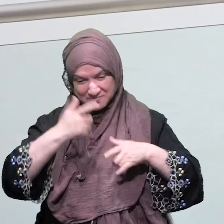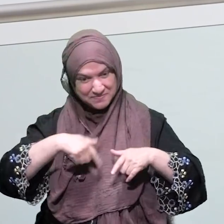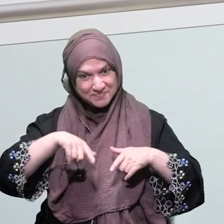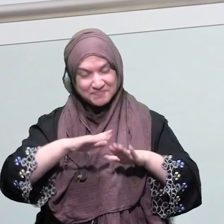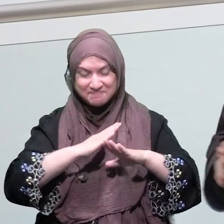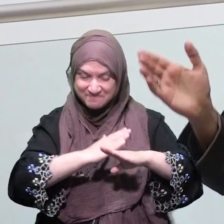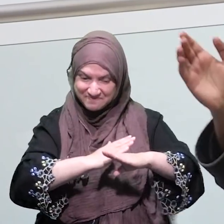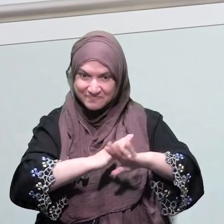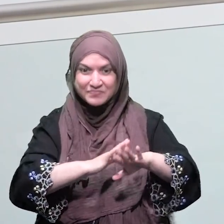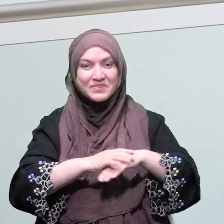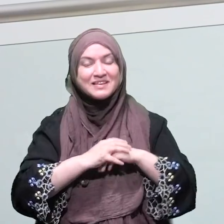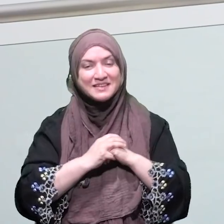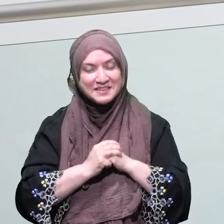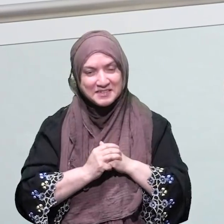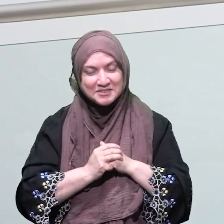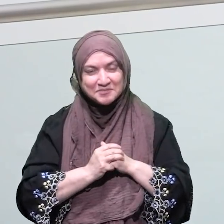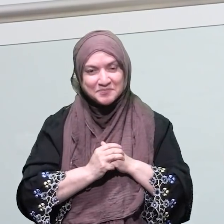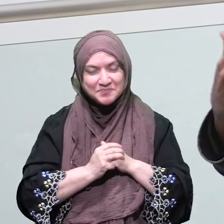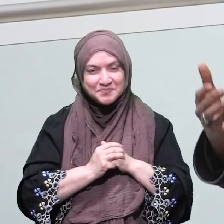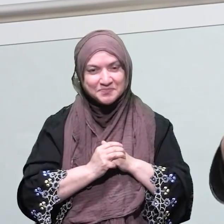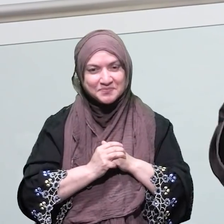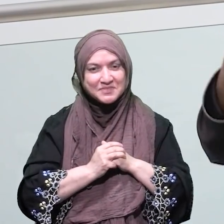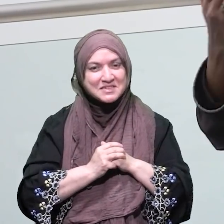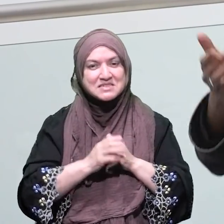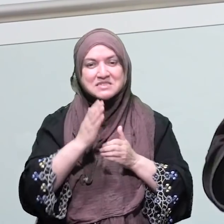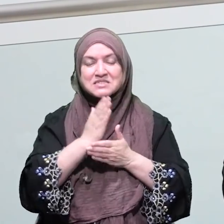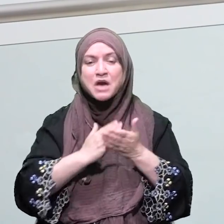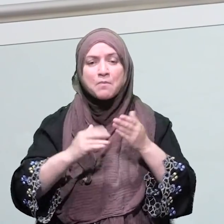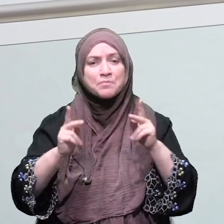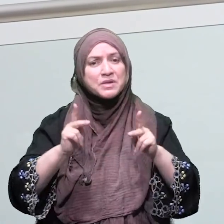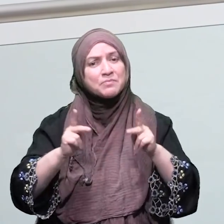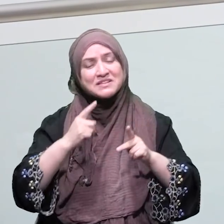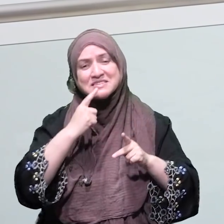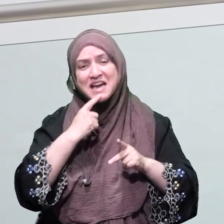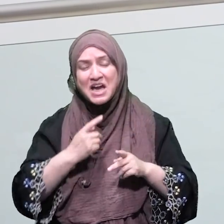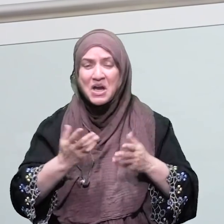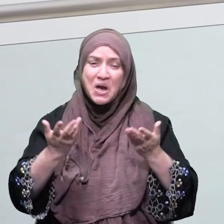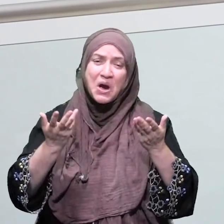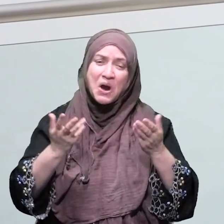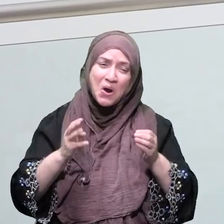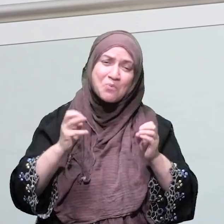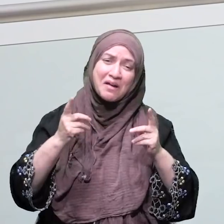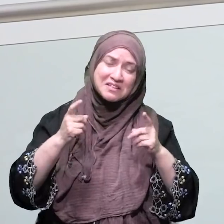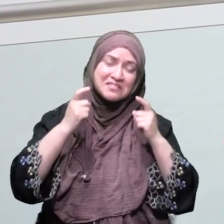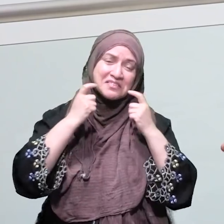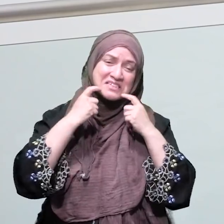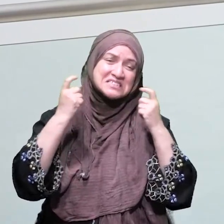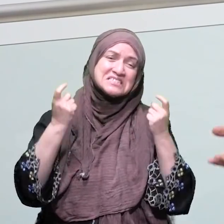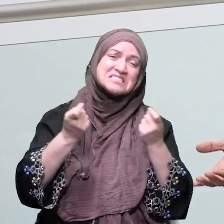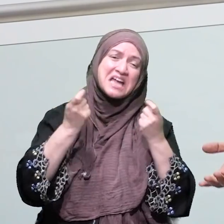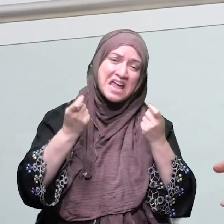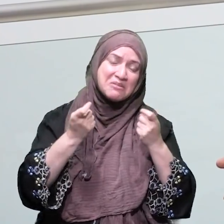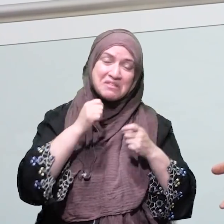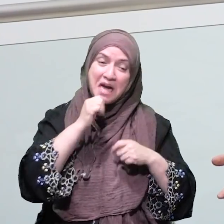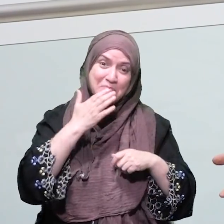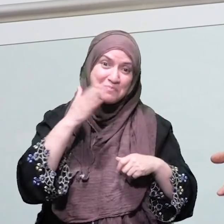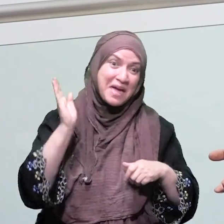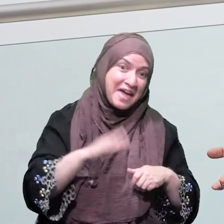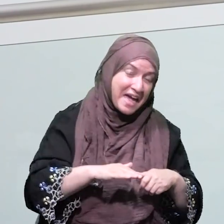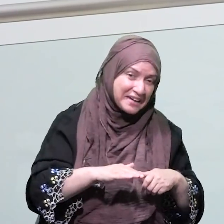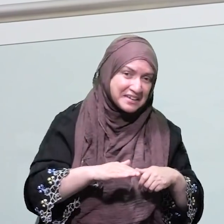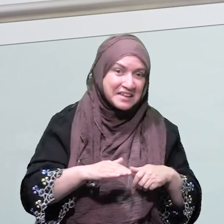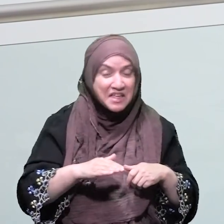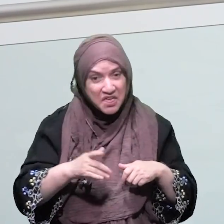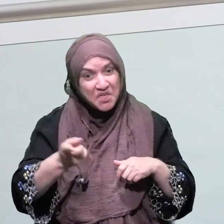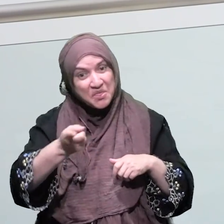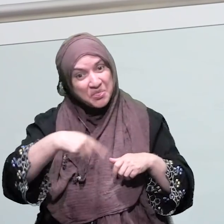sin. Everyone else does it anyway. It's okay. I can wait. Maybe next Ramadan. This Ramadan, I didn't really feel it inside. Who told you you're going to live to see the next Ramadan?